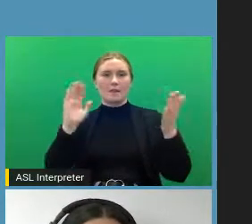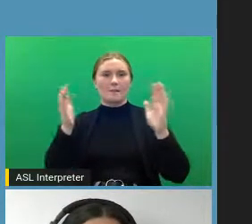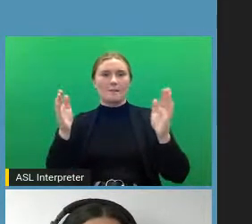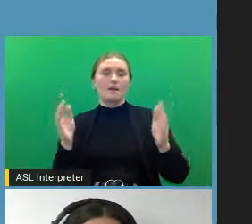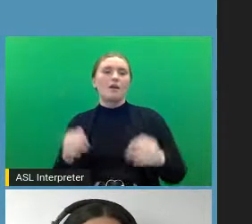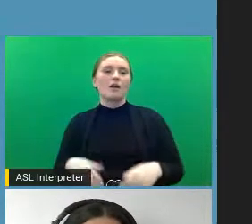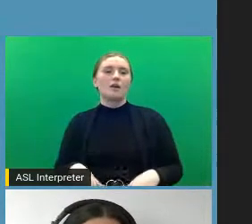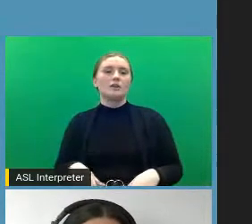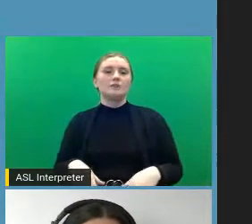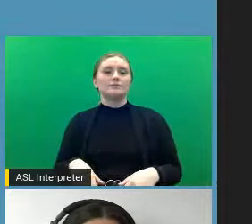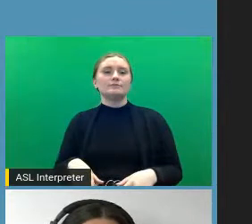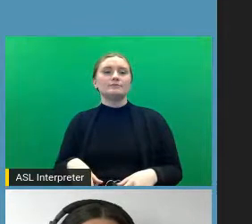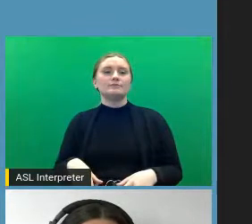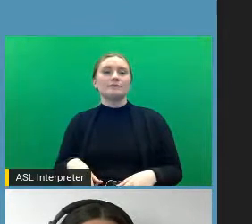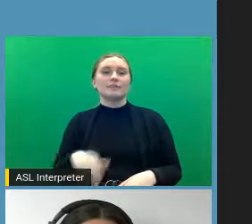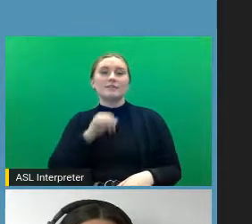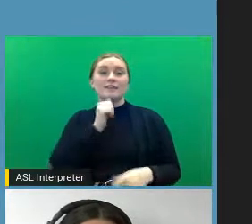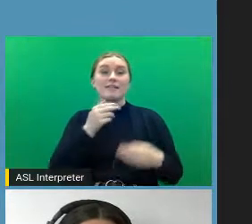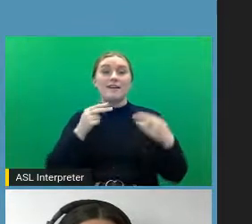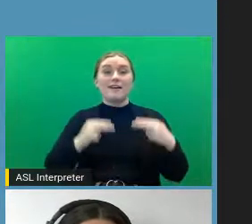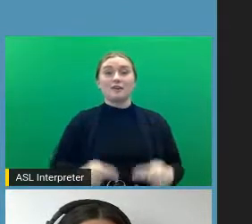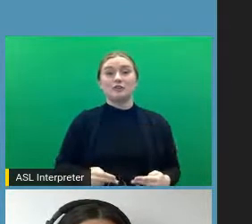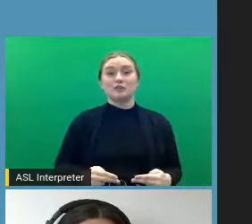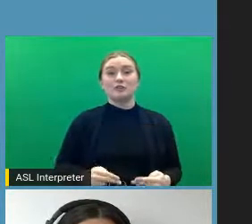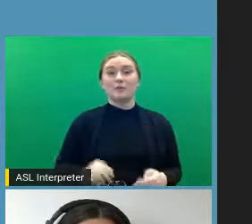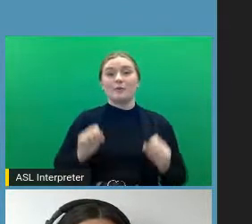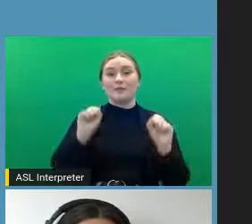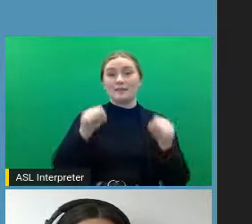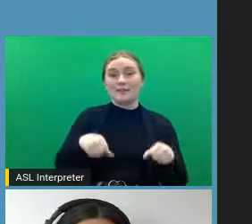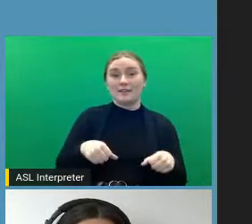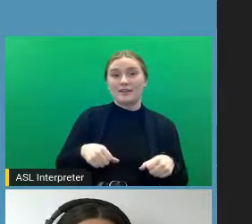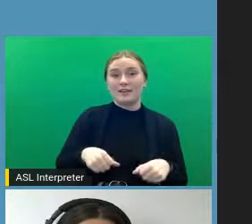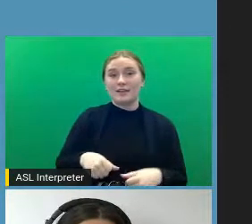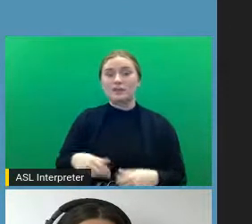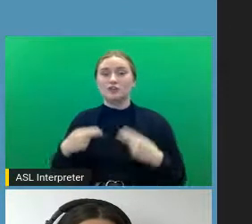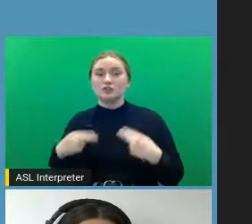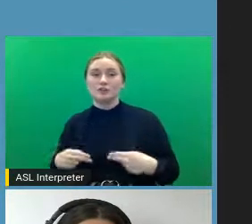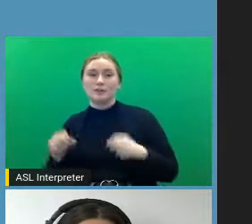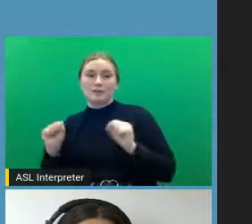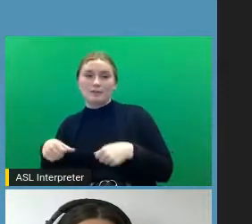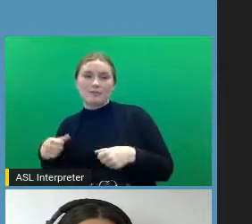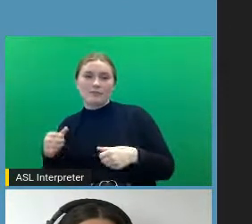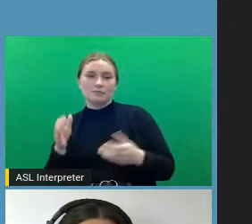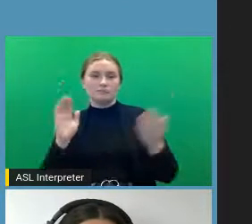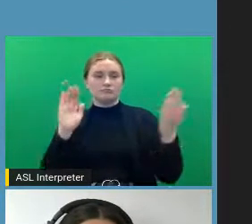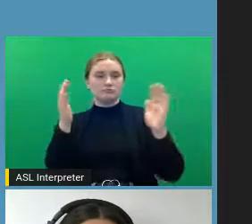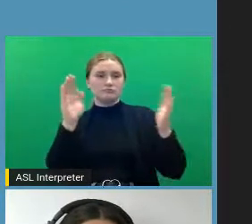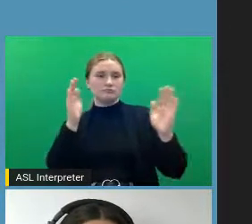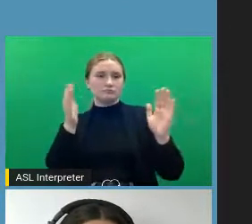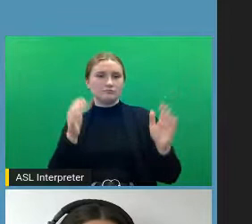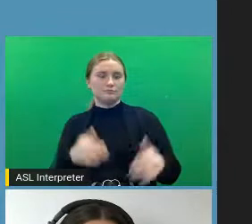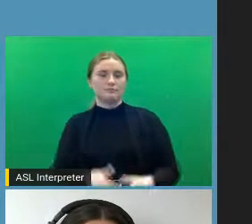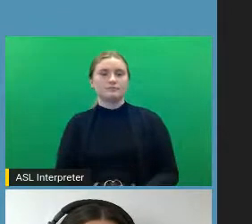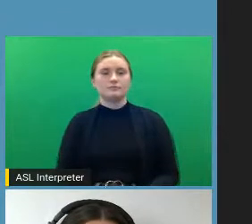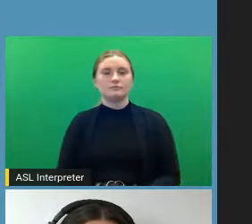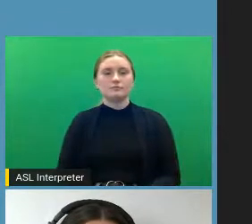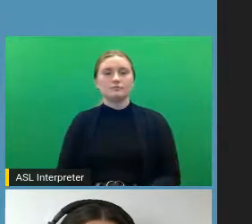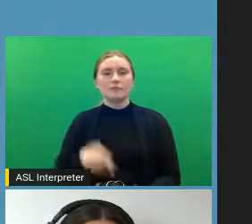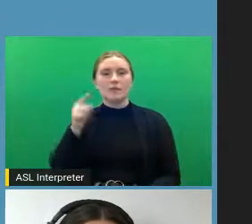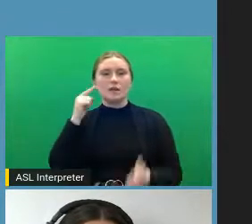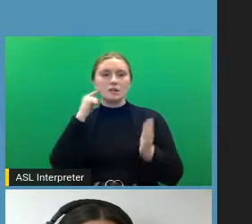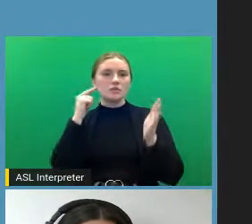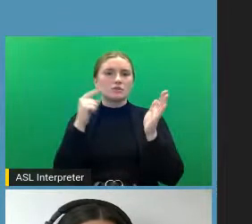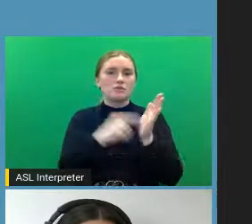capacity. And so here we see that Otter recognized encaustic paint. It also